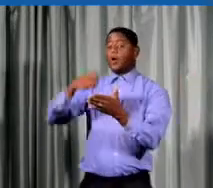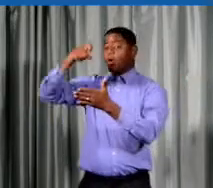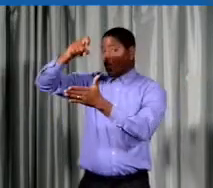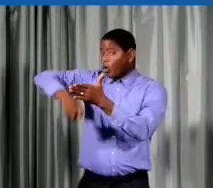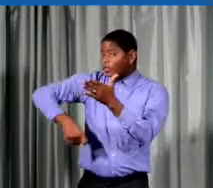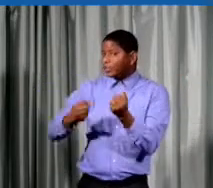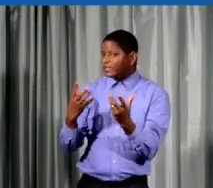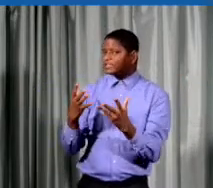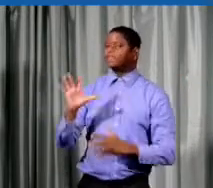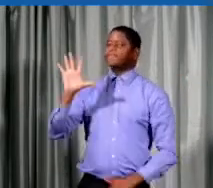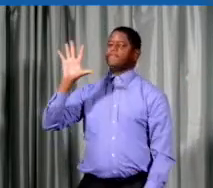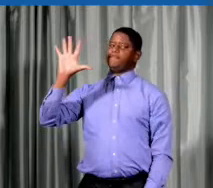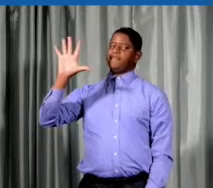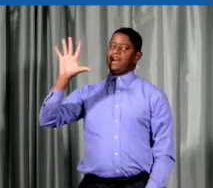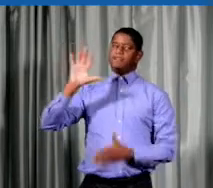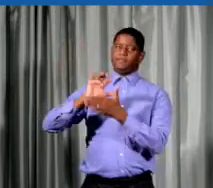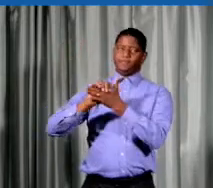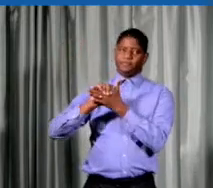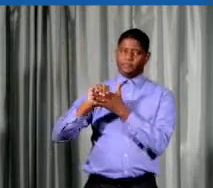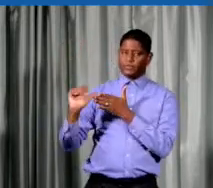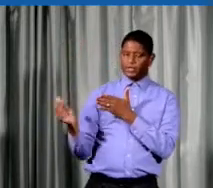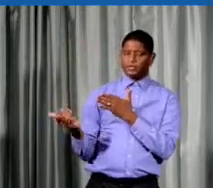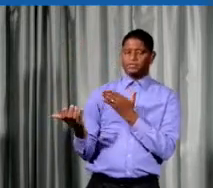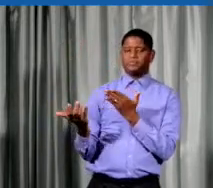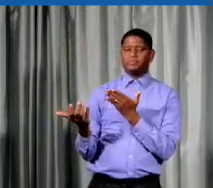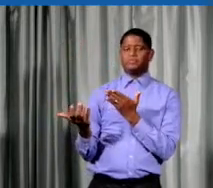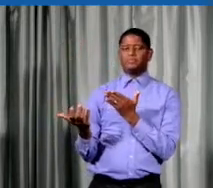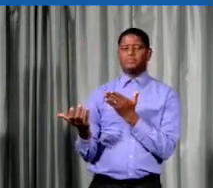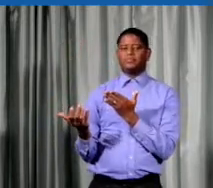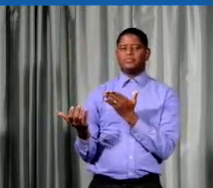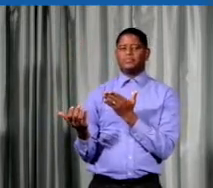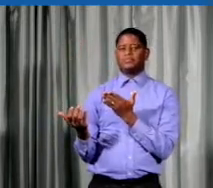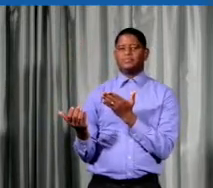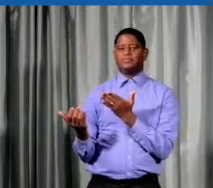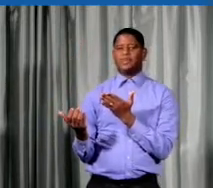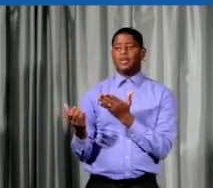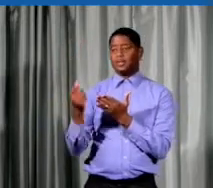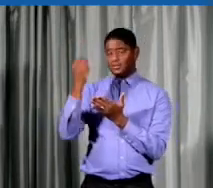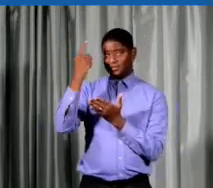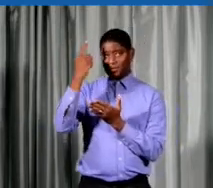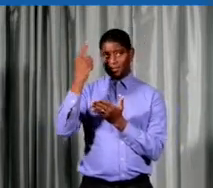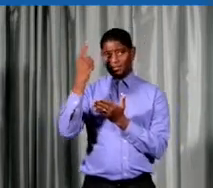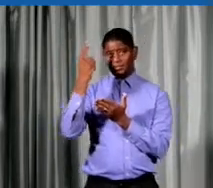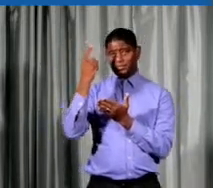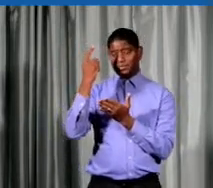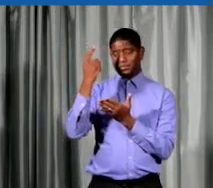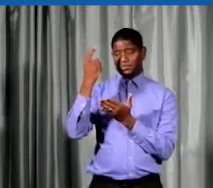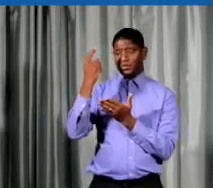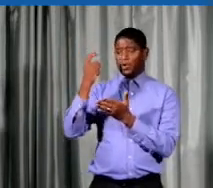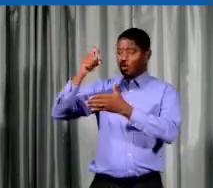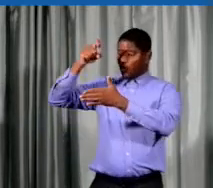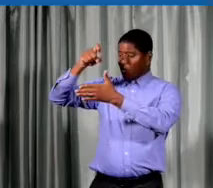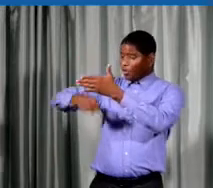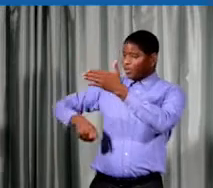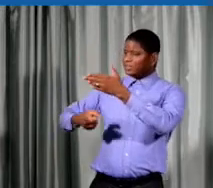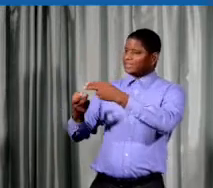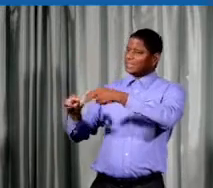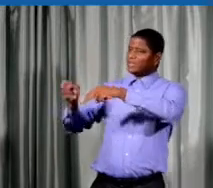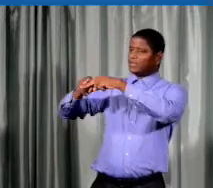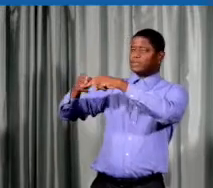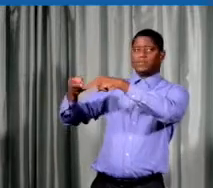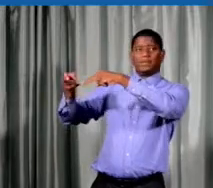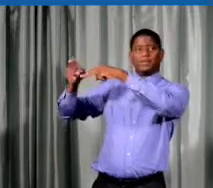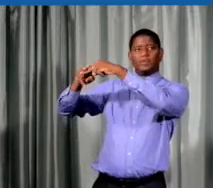$5, right? The cost of the goods being sold have been increasing as a